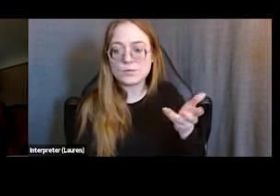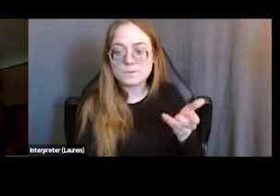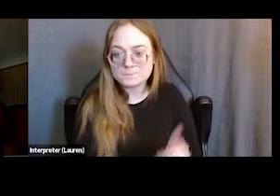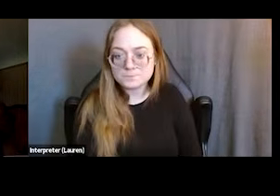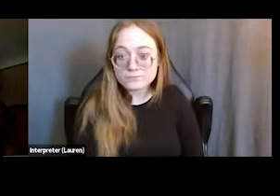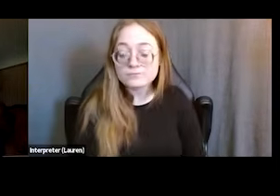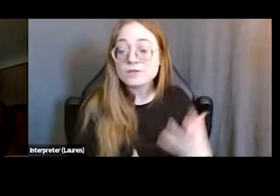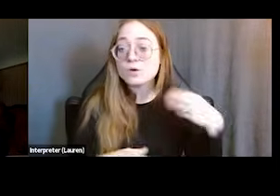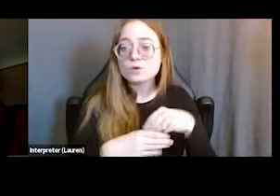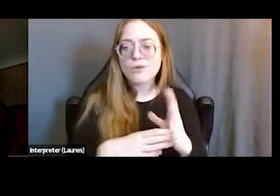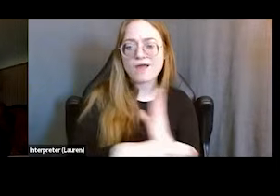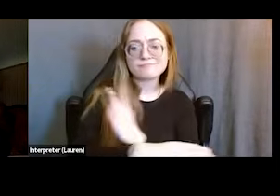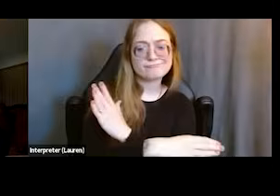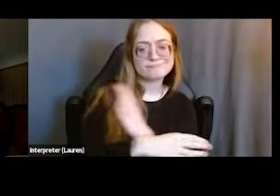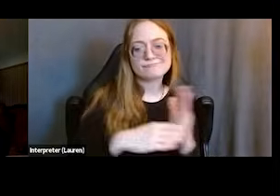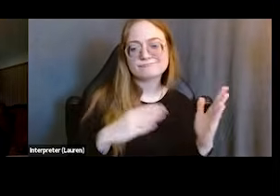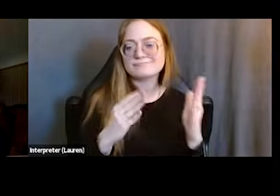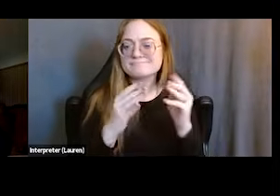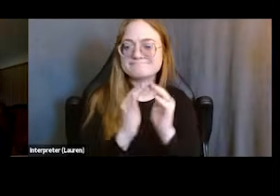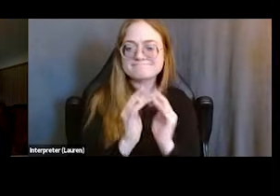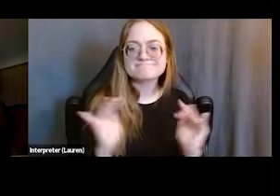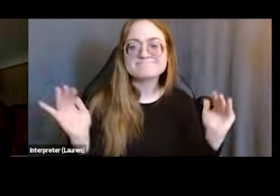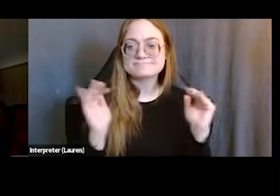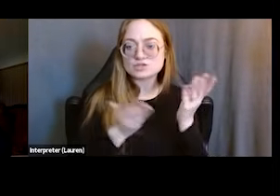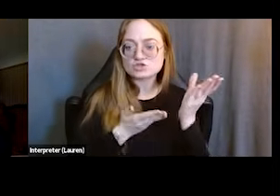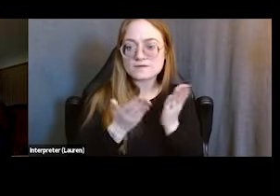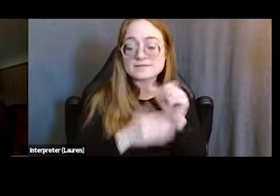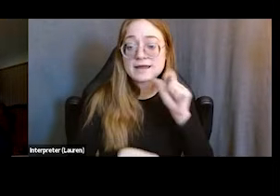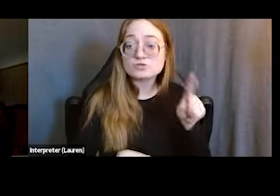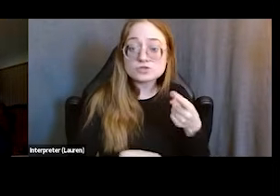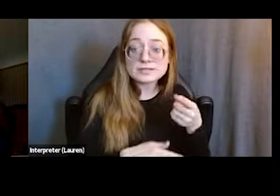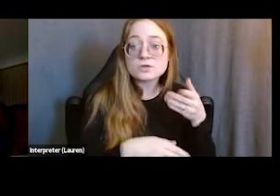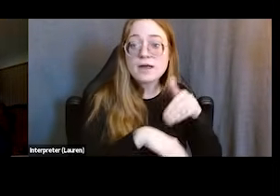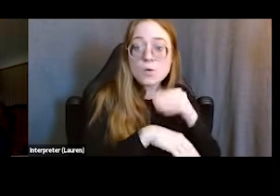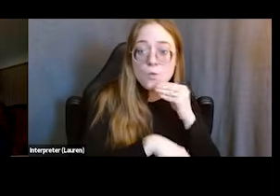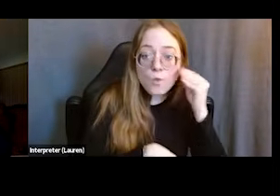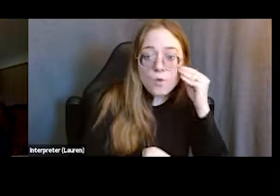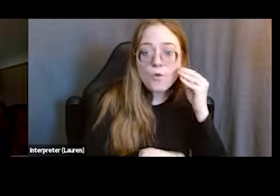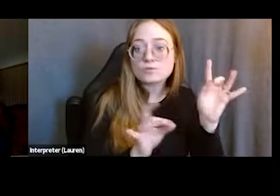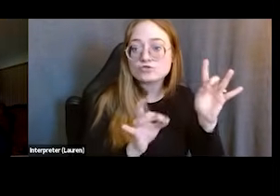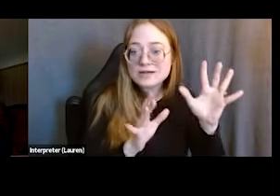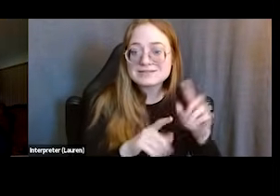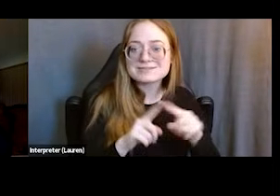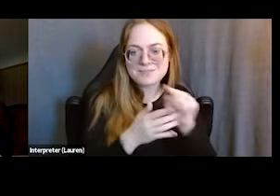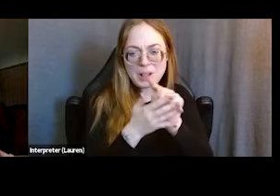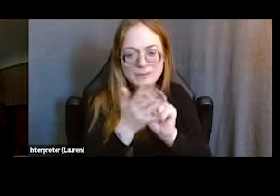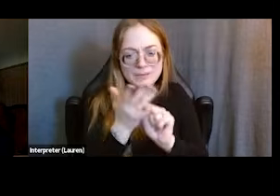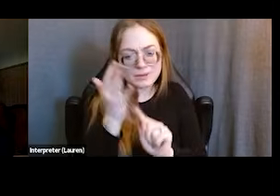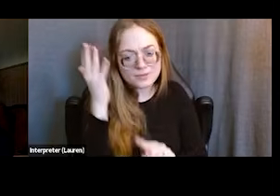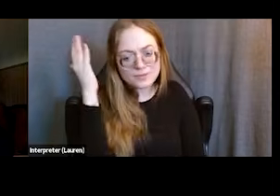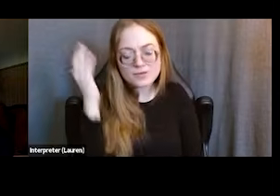include an array of services, not just any out-of-home or crisis stabilization beds, and that there are a multitude